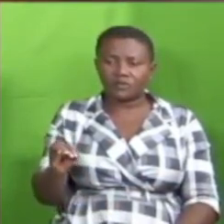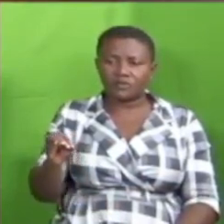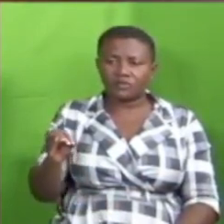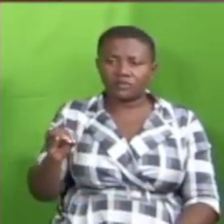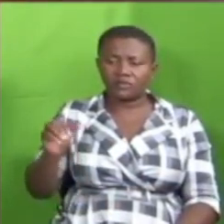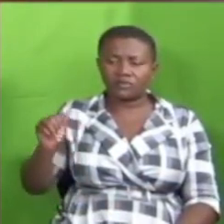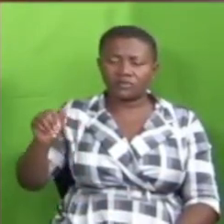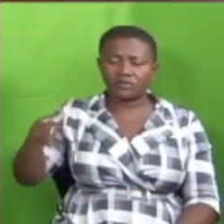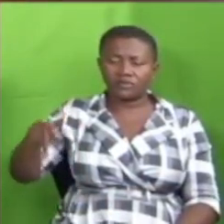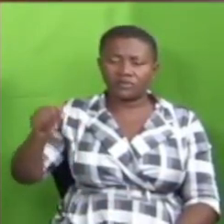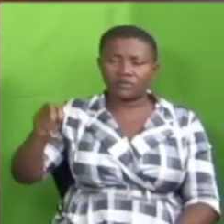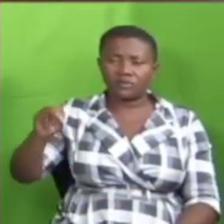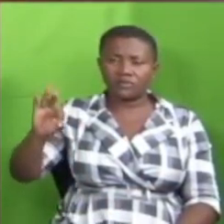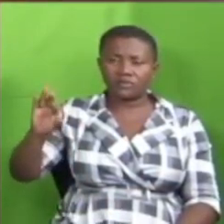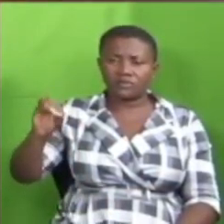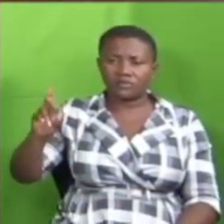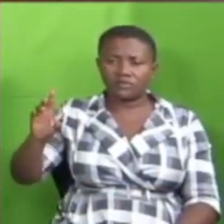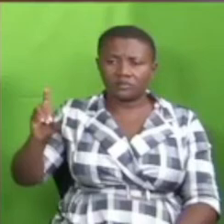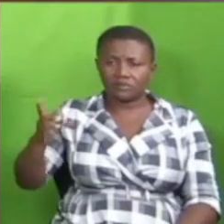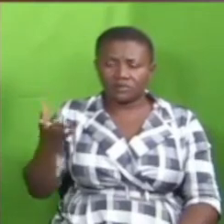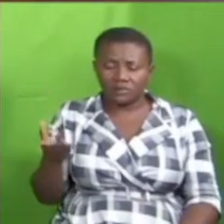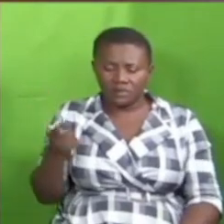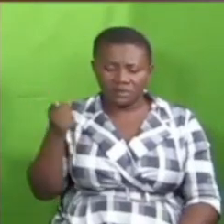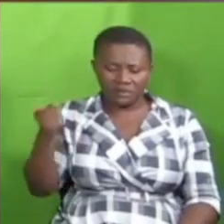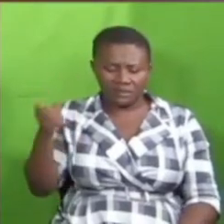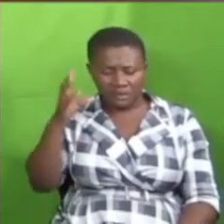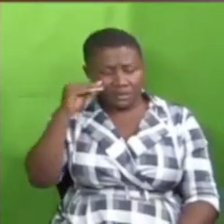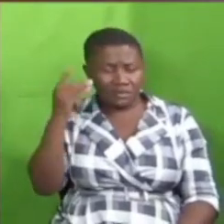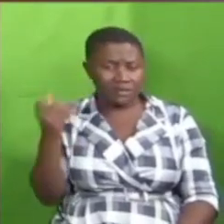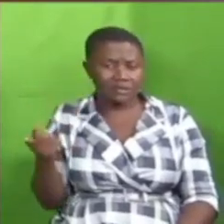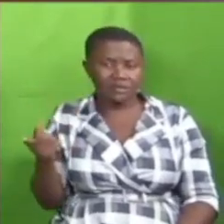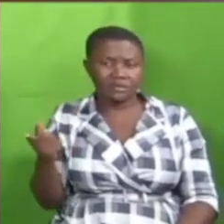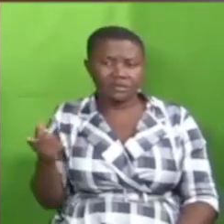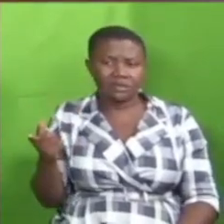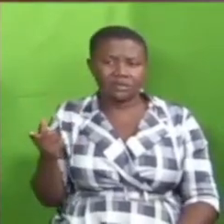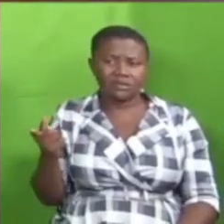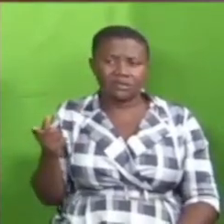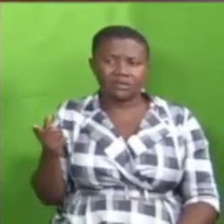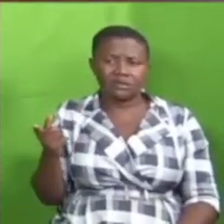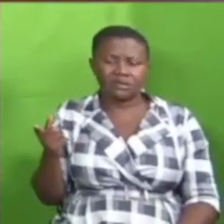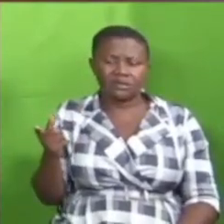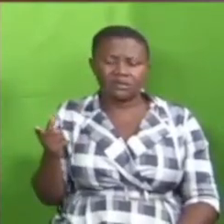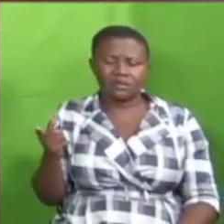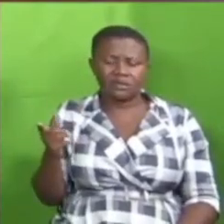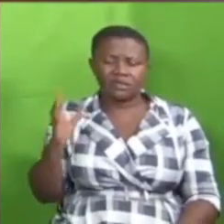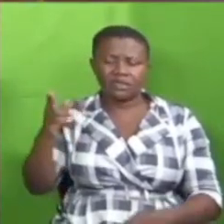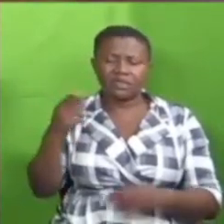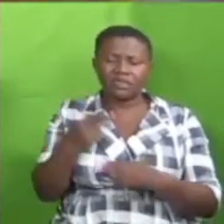Comfort has been like a family name in my home,